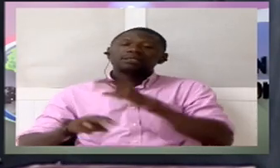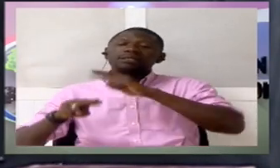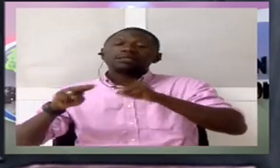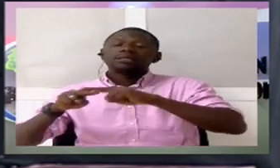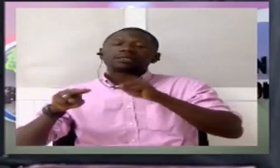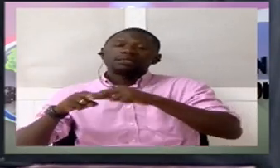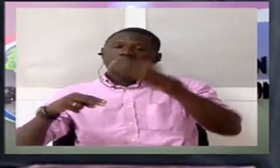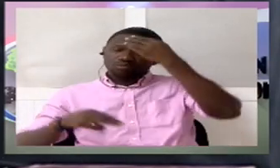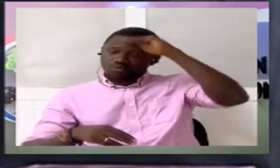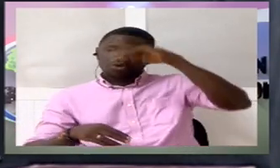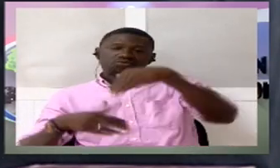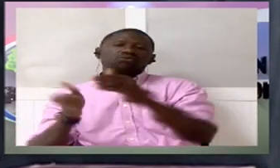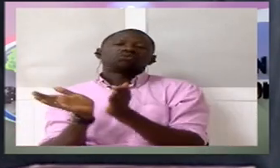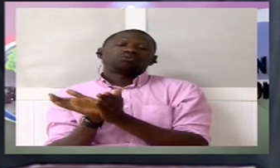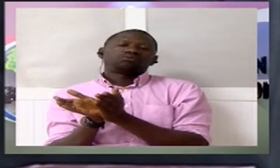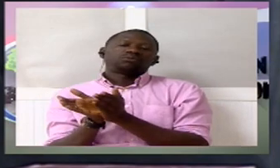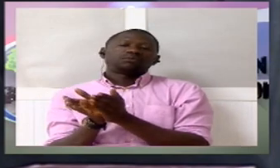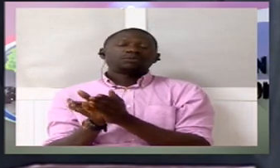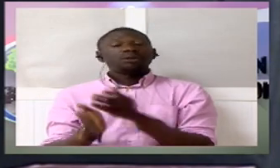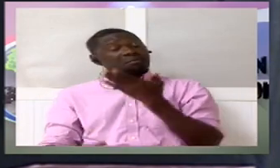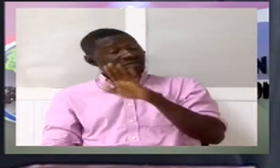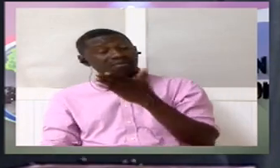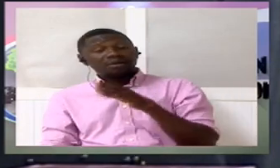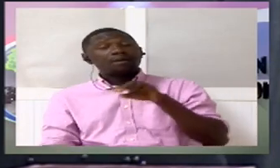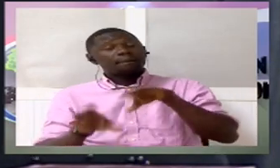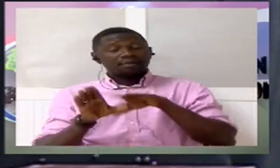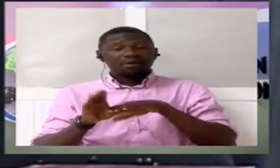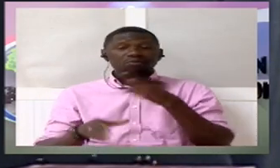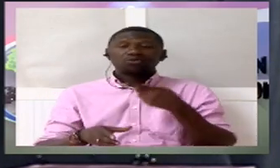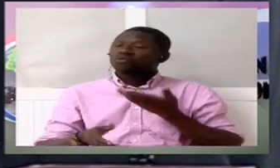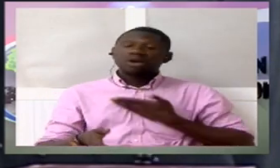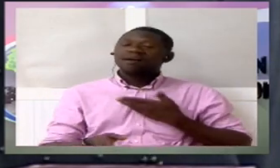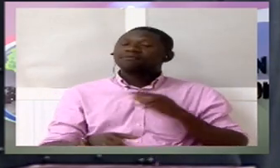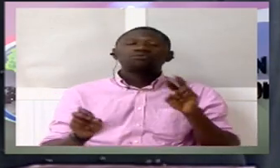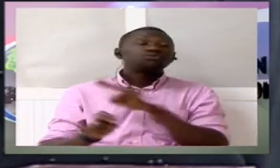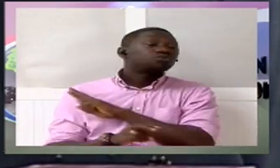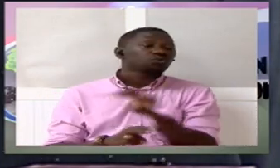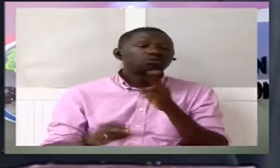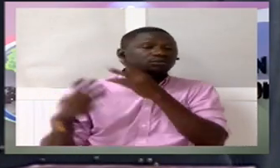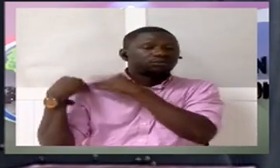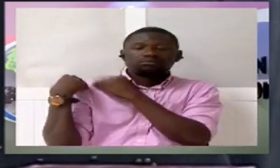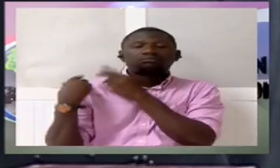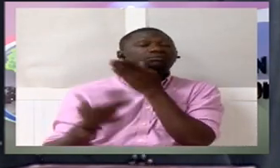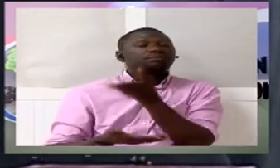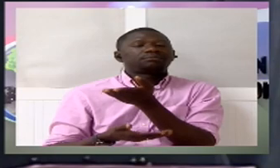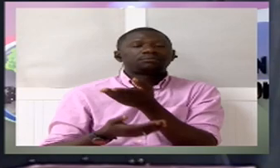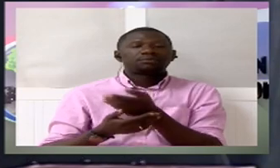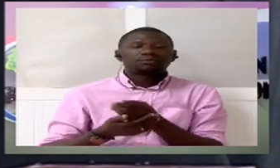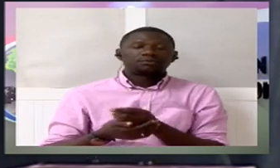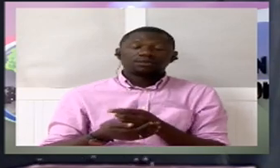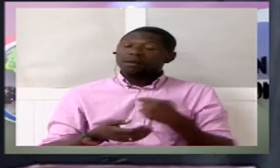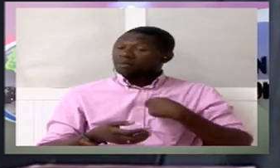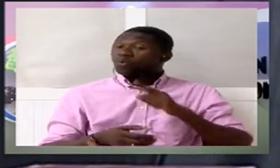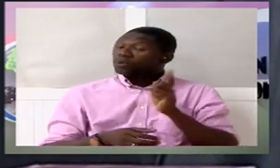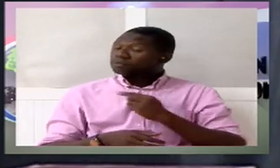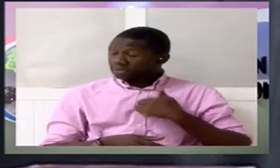in. He could have been a member, but he did not have any responsibility. As far as I know. As